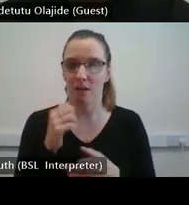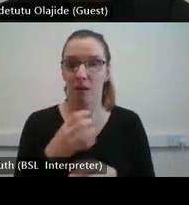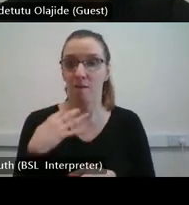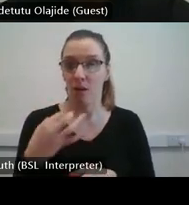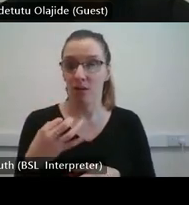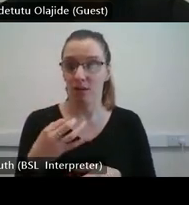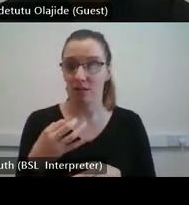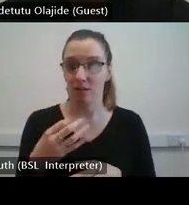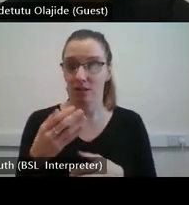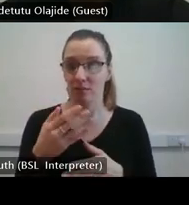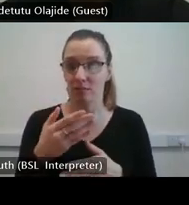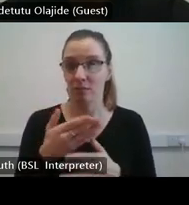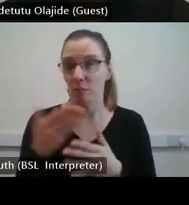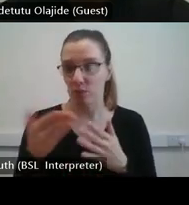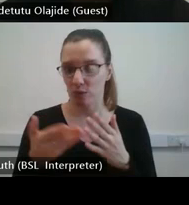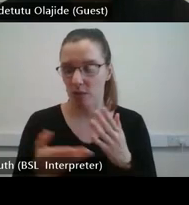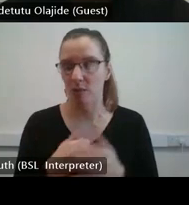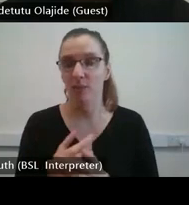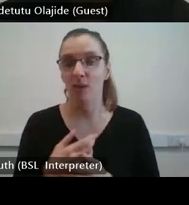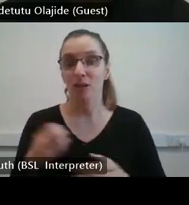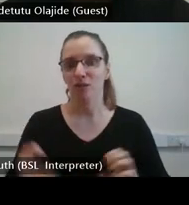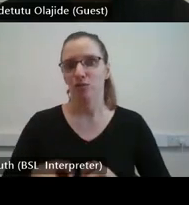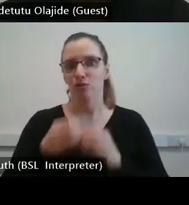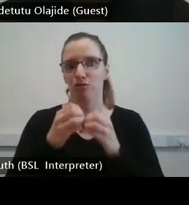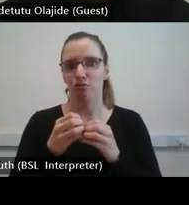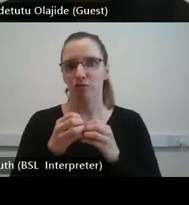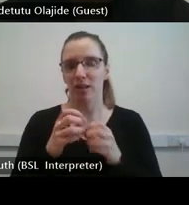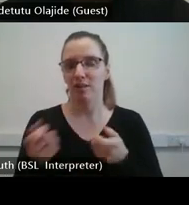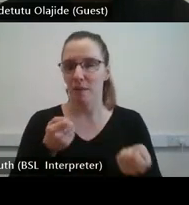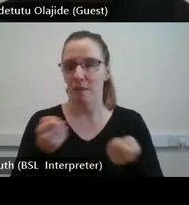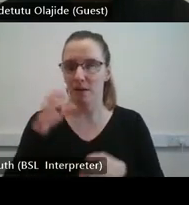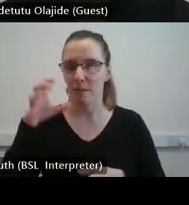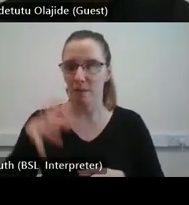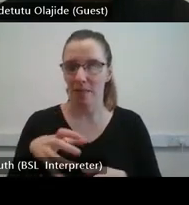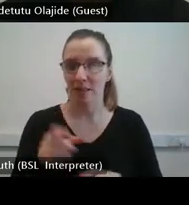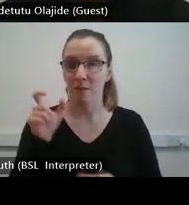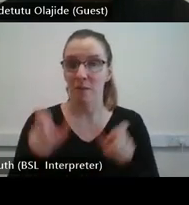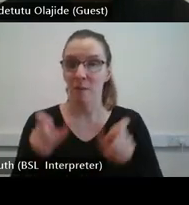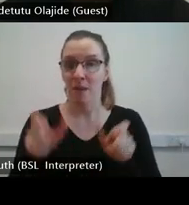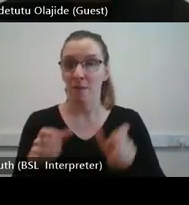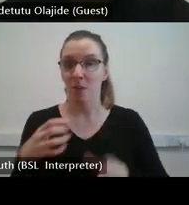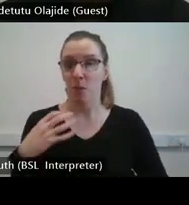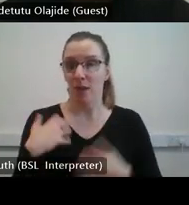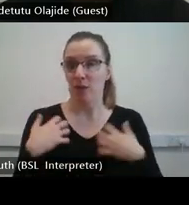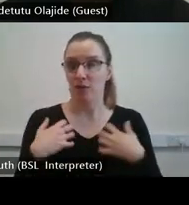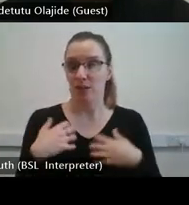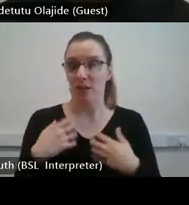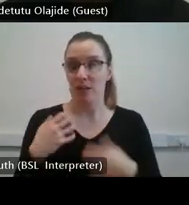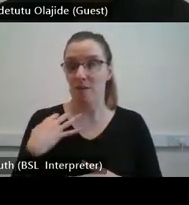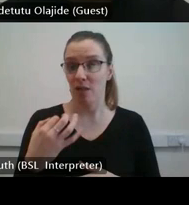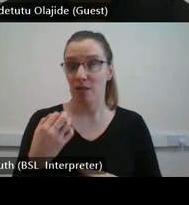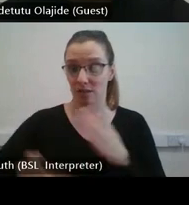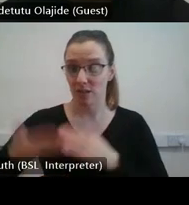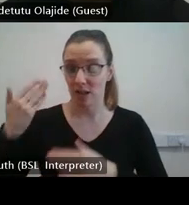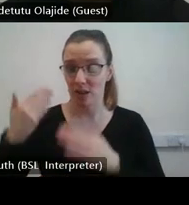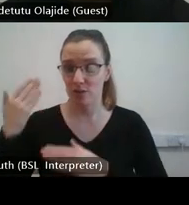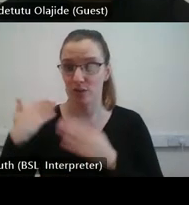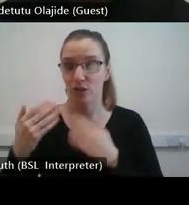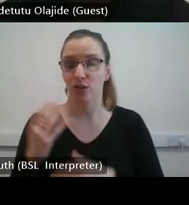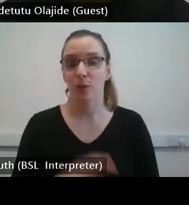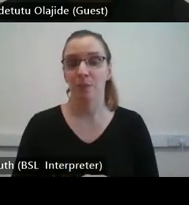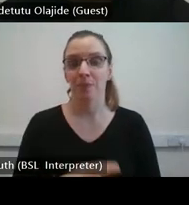that is effectively trying to create a marketplace for people interested in volunteering with Heritage to try and make it as easy as possible. So if you